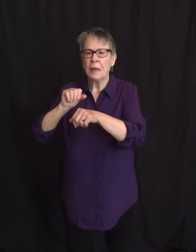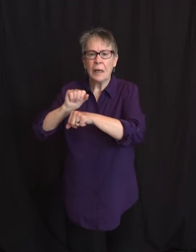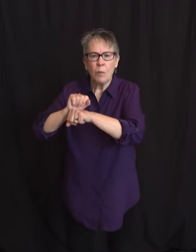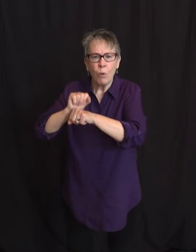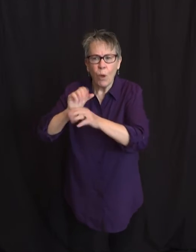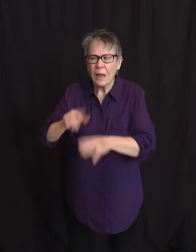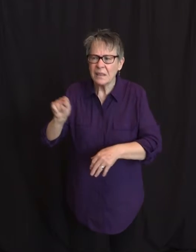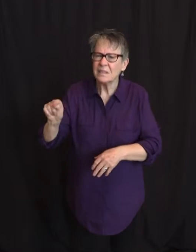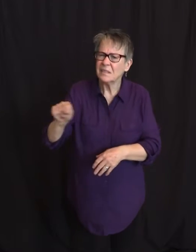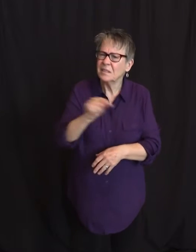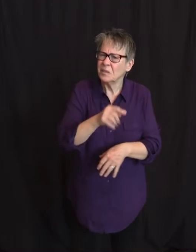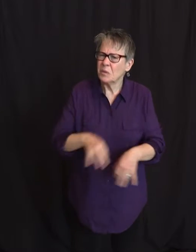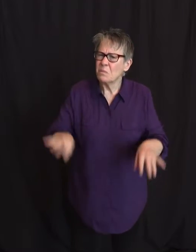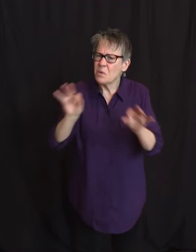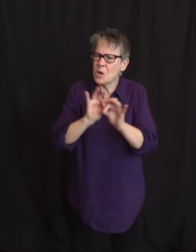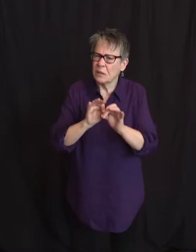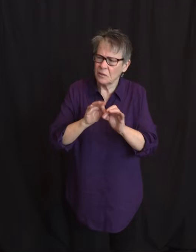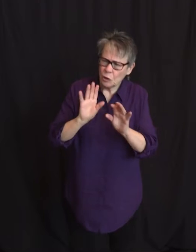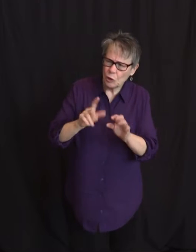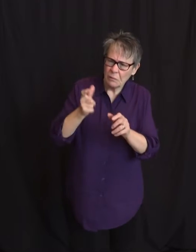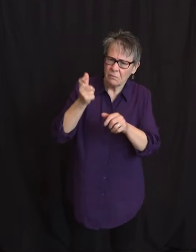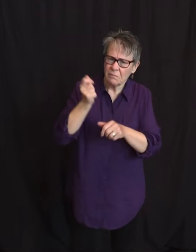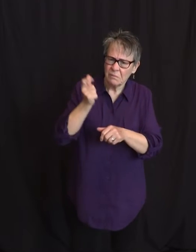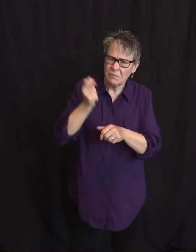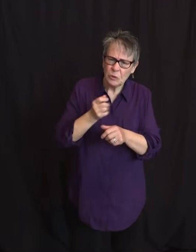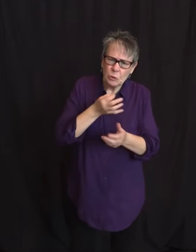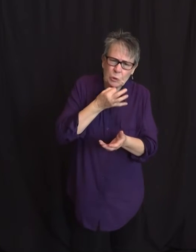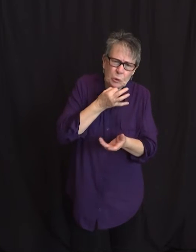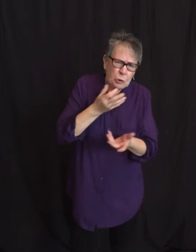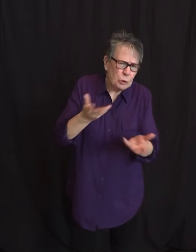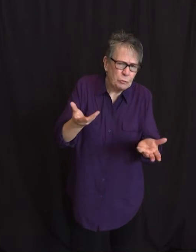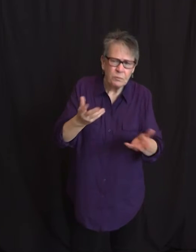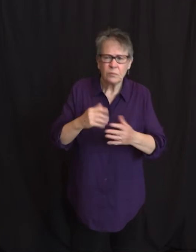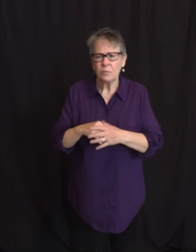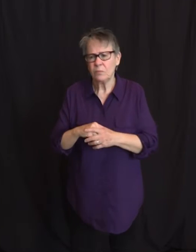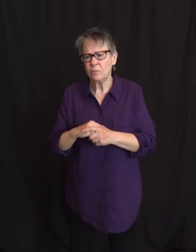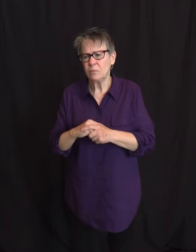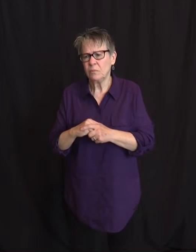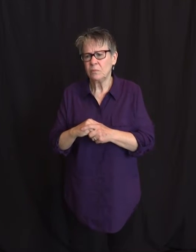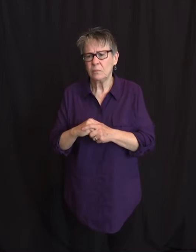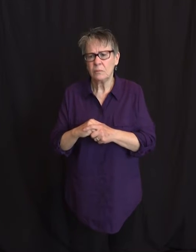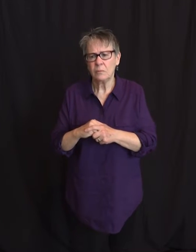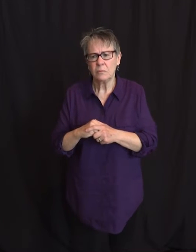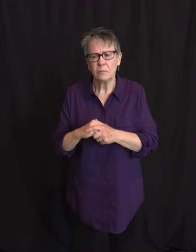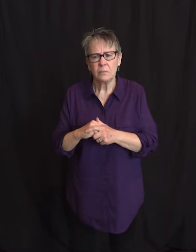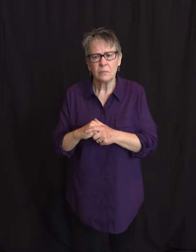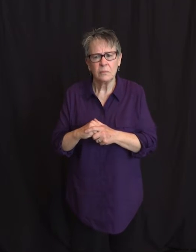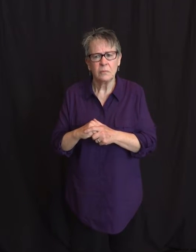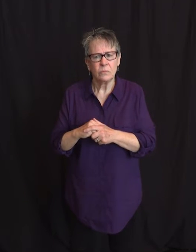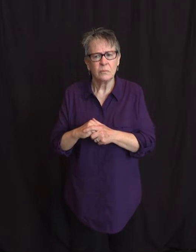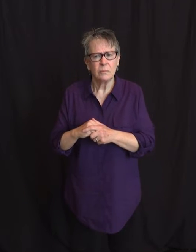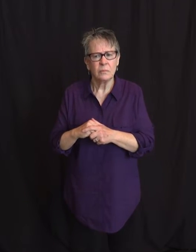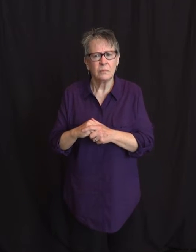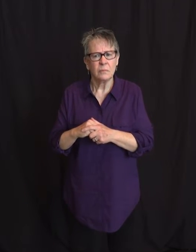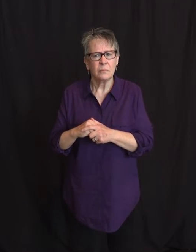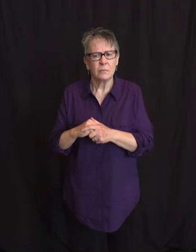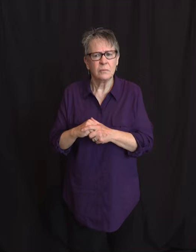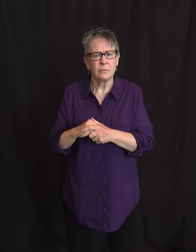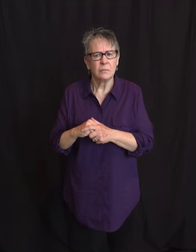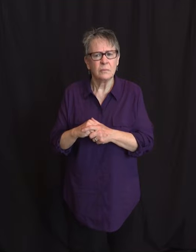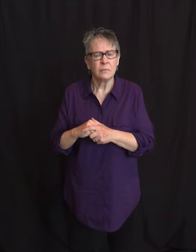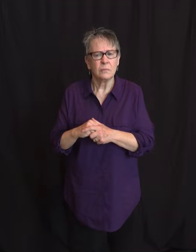think this is weeks. I'm not sure it's months, Matt. I don't want to be accused of not giving light at the end of the tunnel. I think we've been